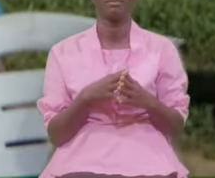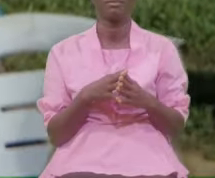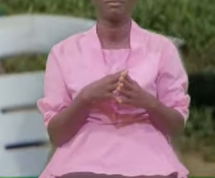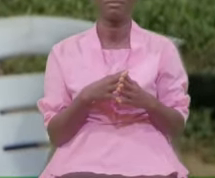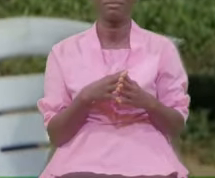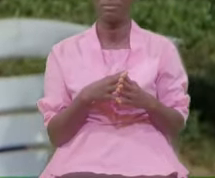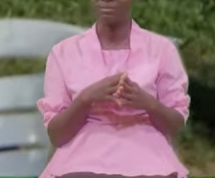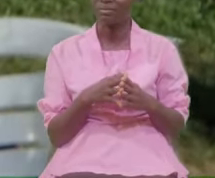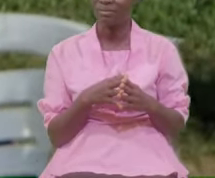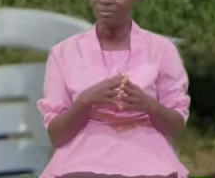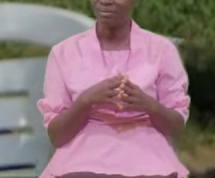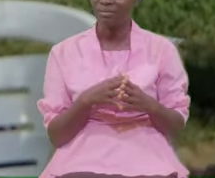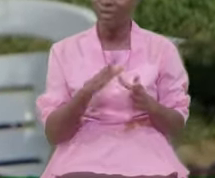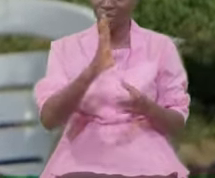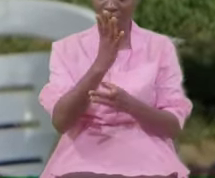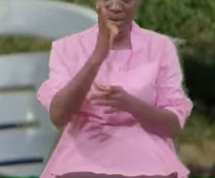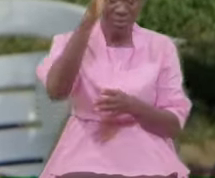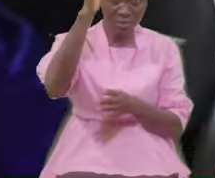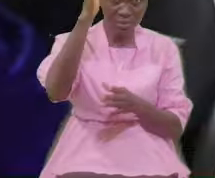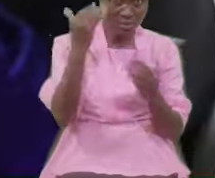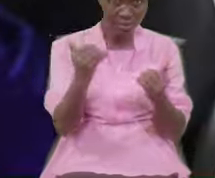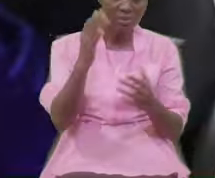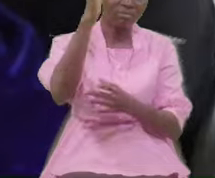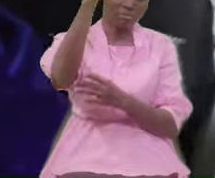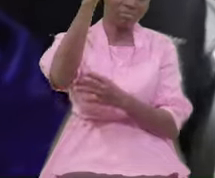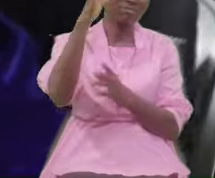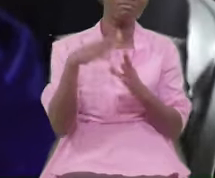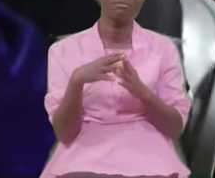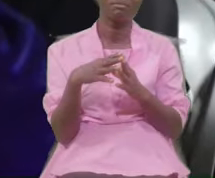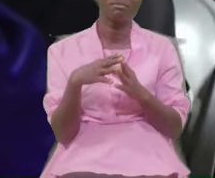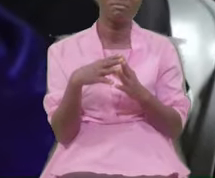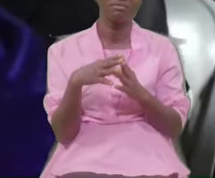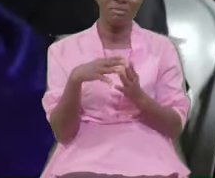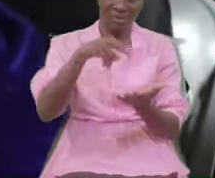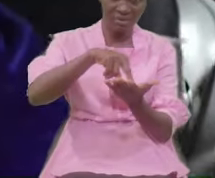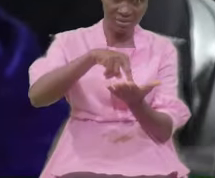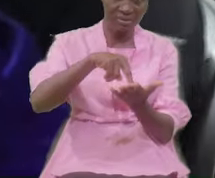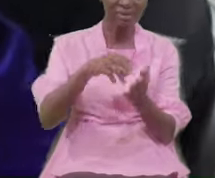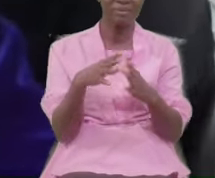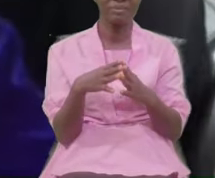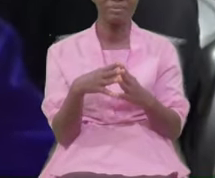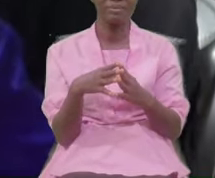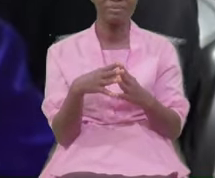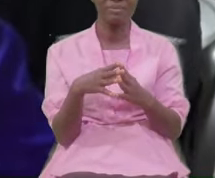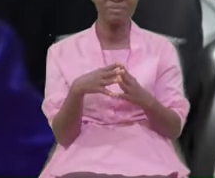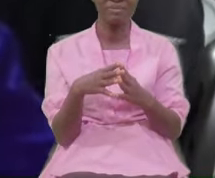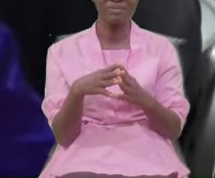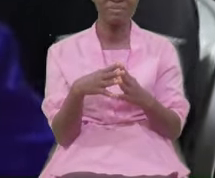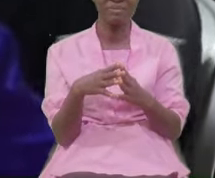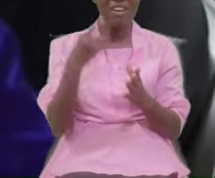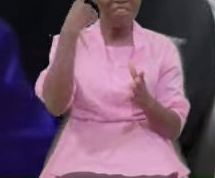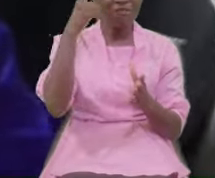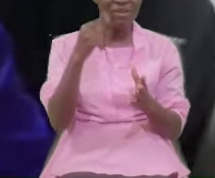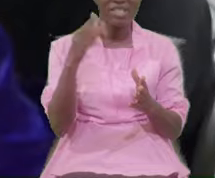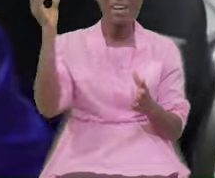rest your hand taas kamot standing for the grace of God